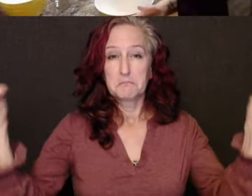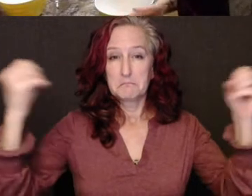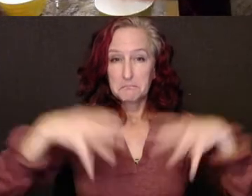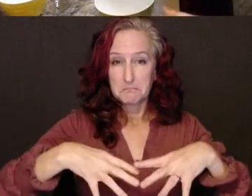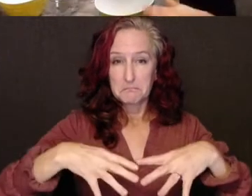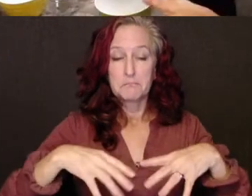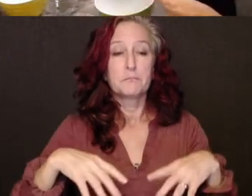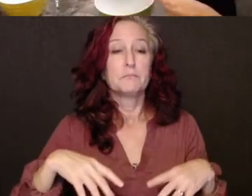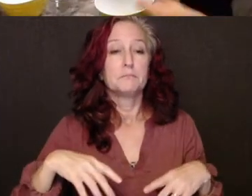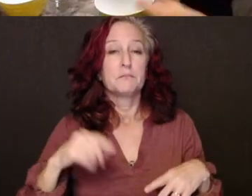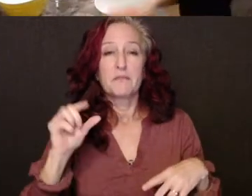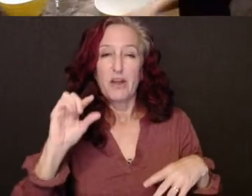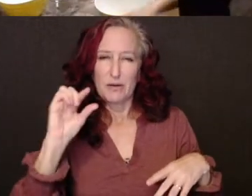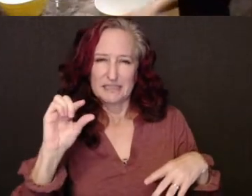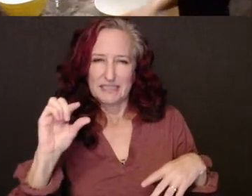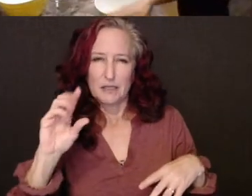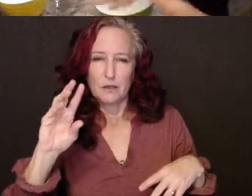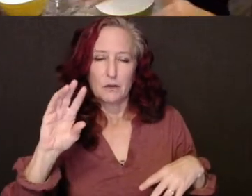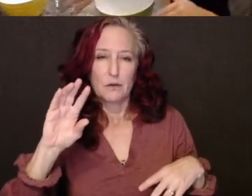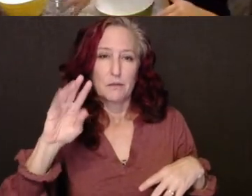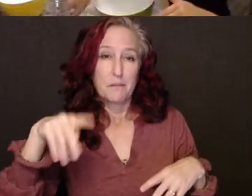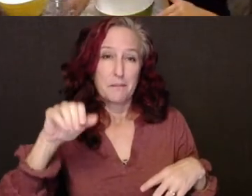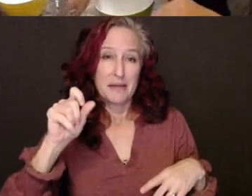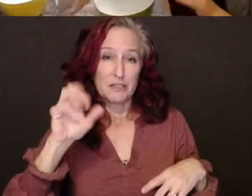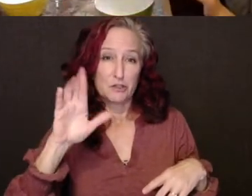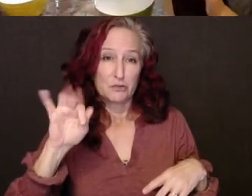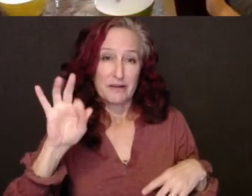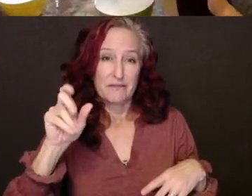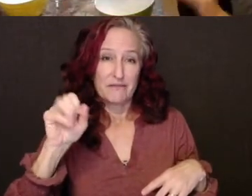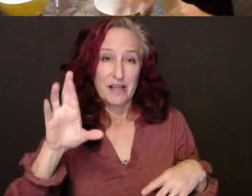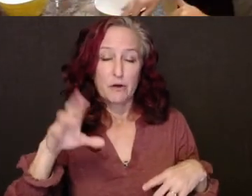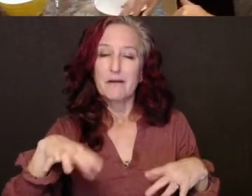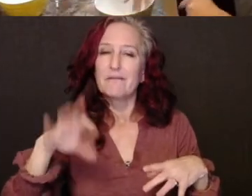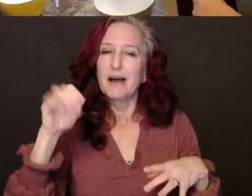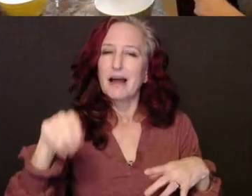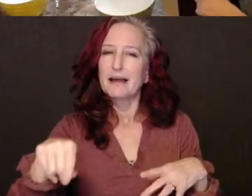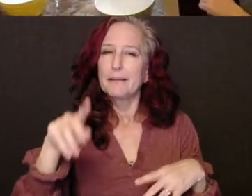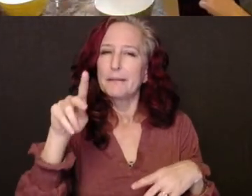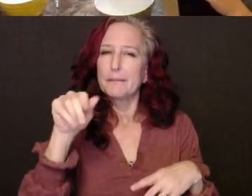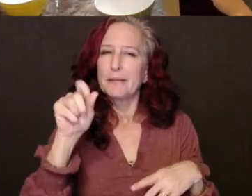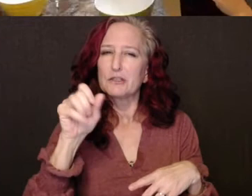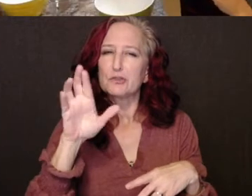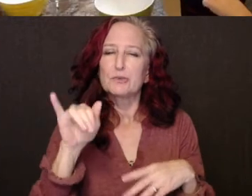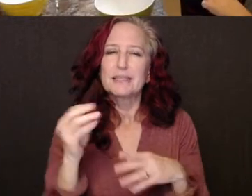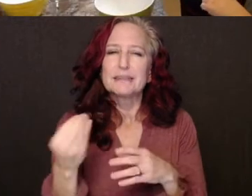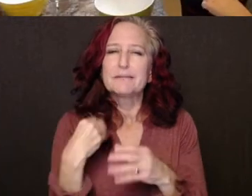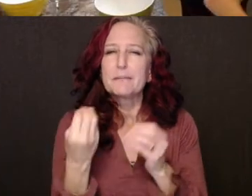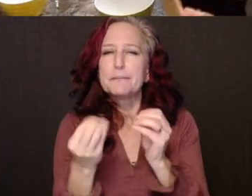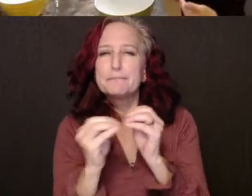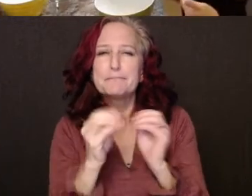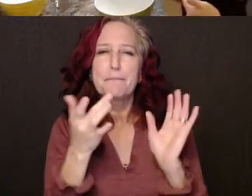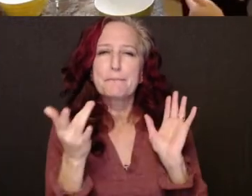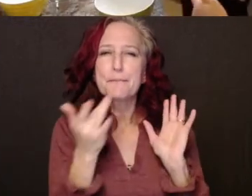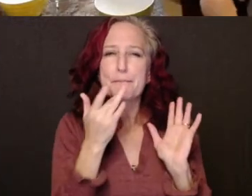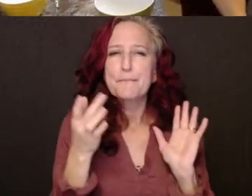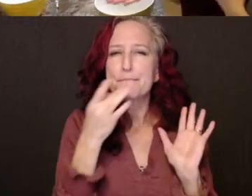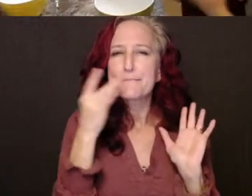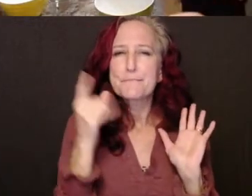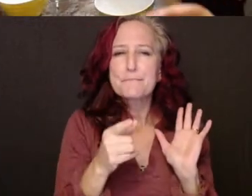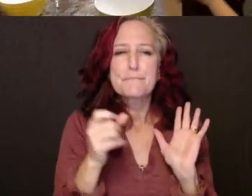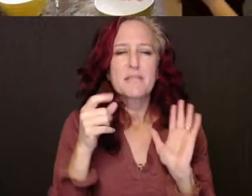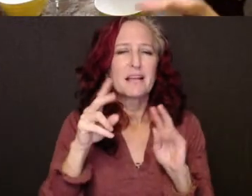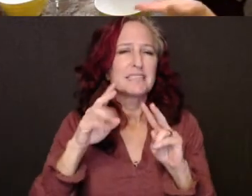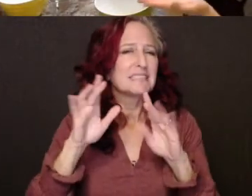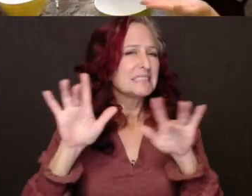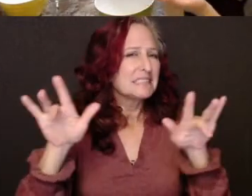1 1/4 cup for the all-purpose flour and 1/4 cup of whole wheat pastry flour. And